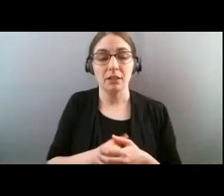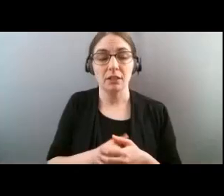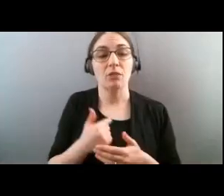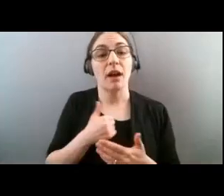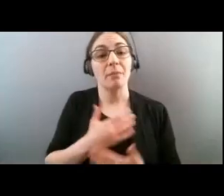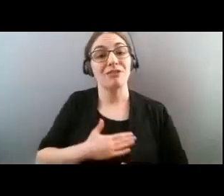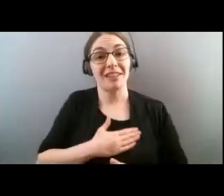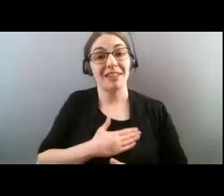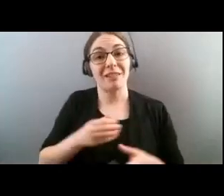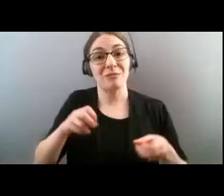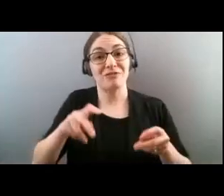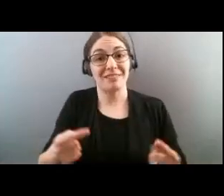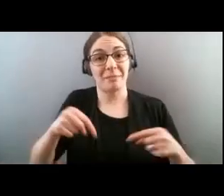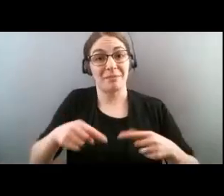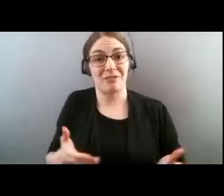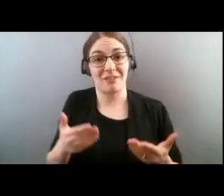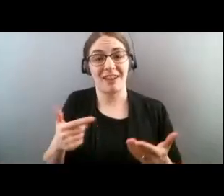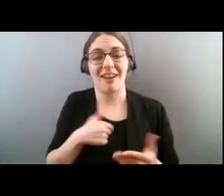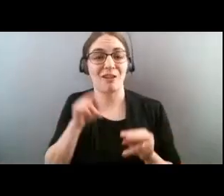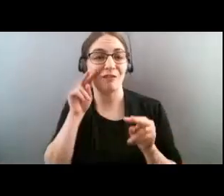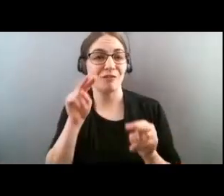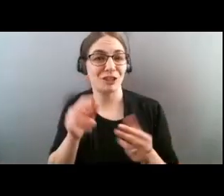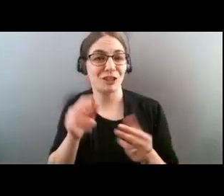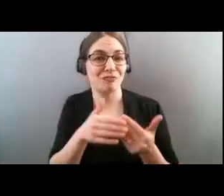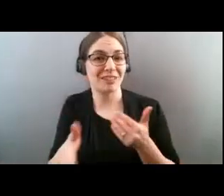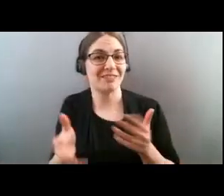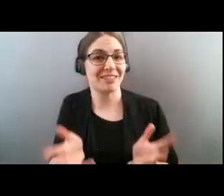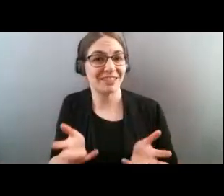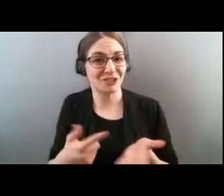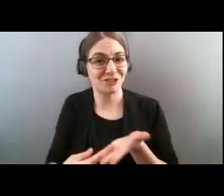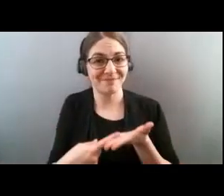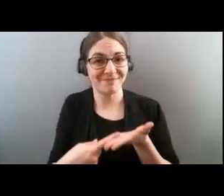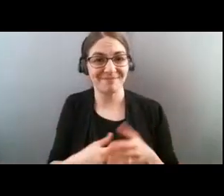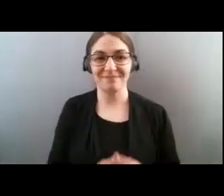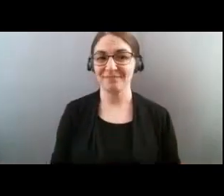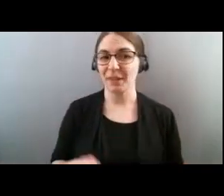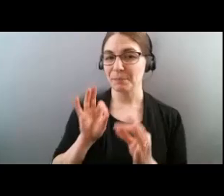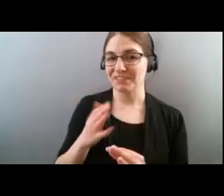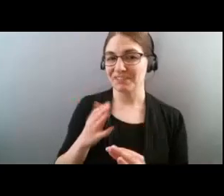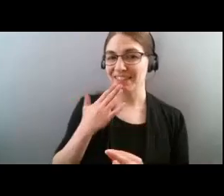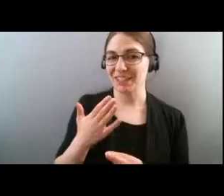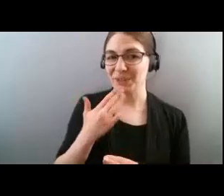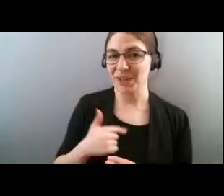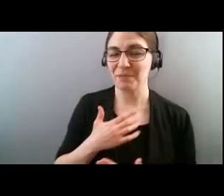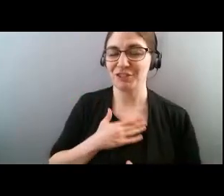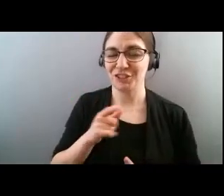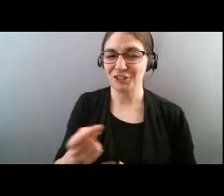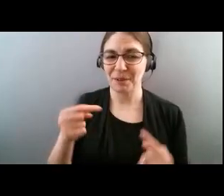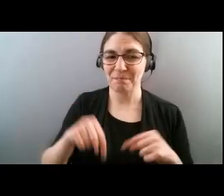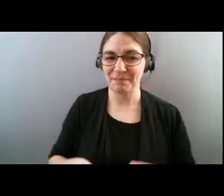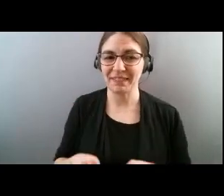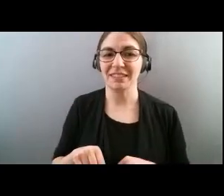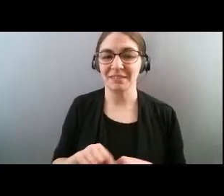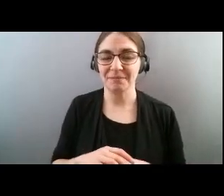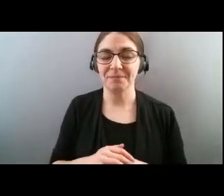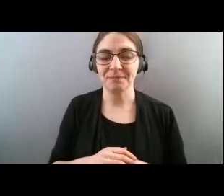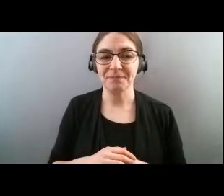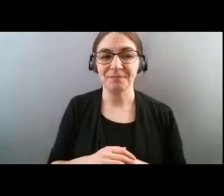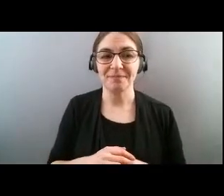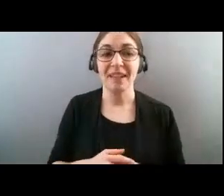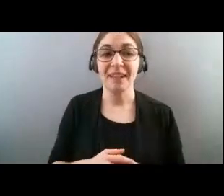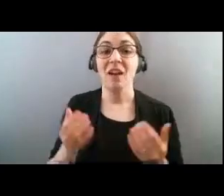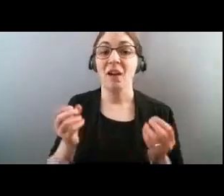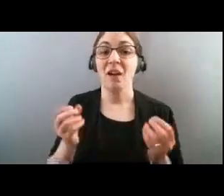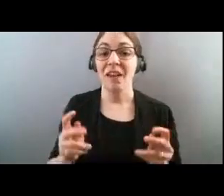opportunity to be here and look forward to the rest of the chat. Perfect. Thank you. I appreciate you being here. So yeah, let's move